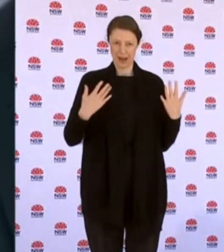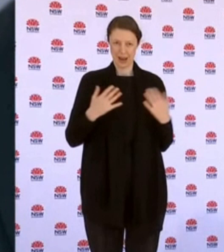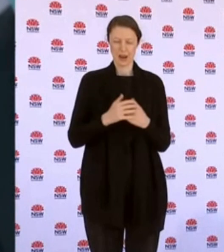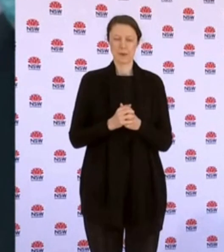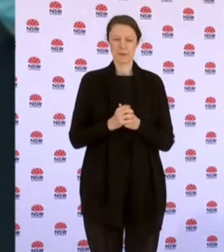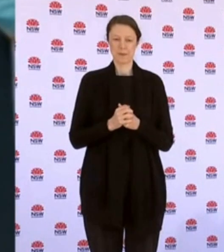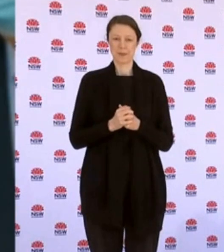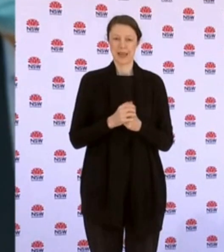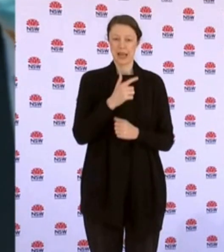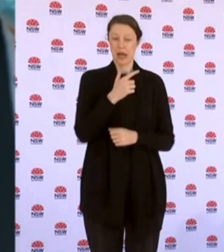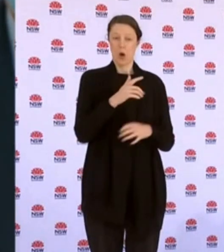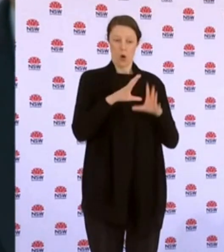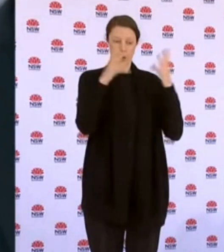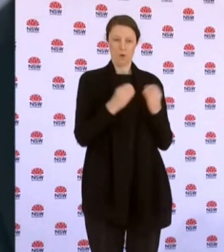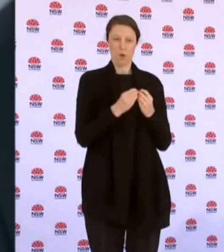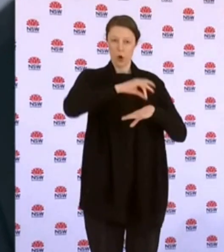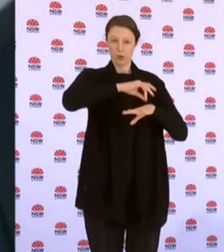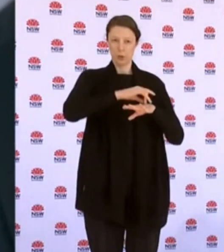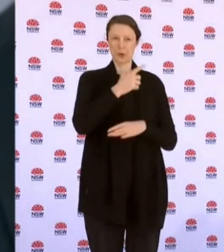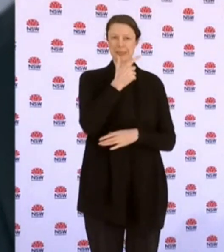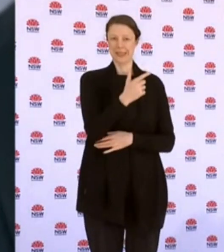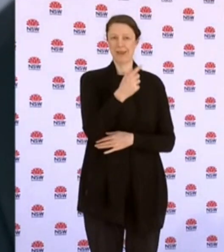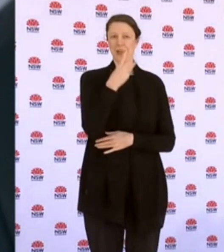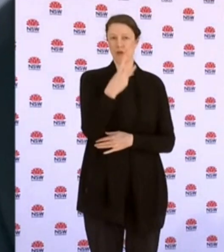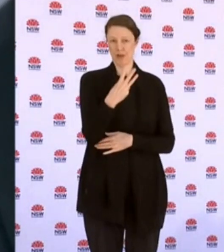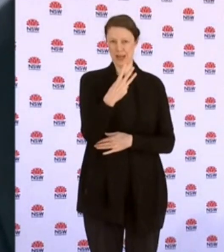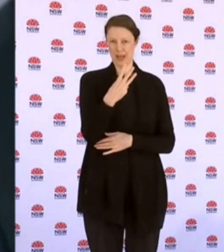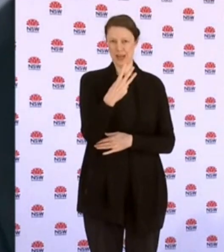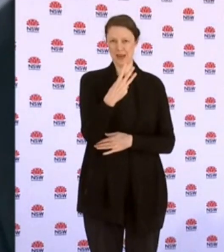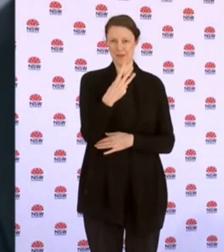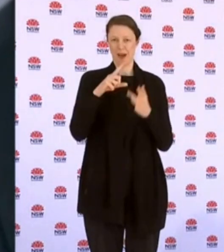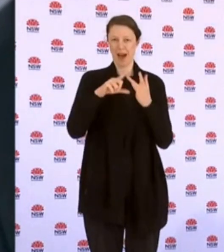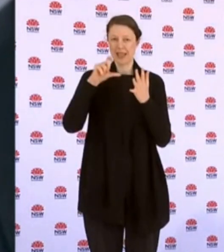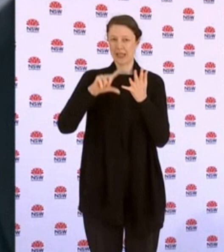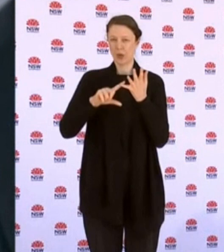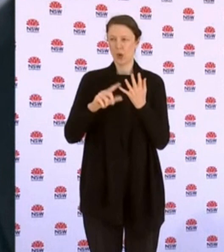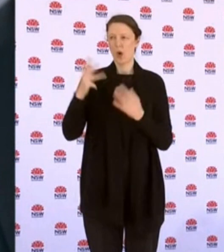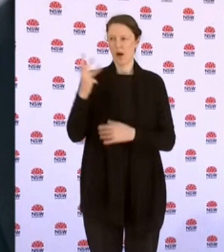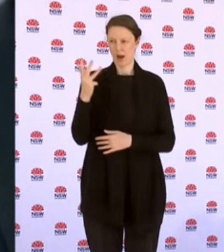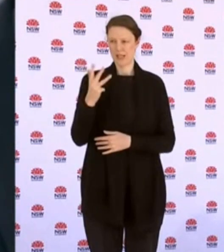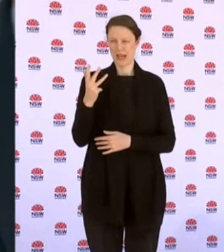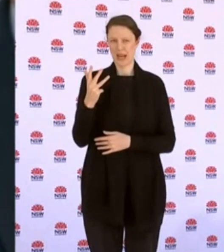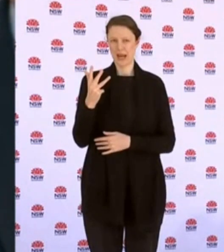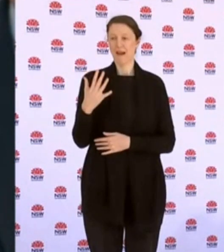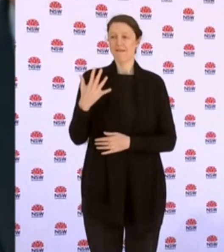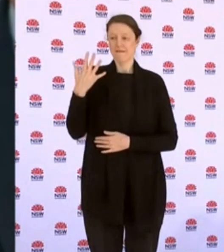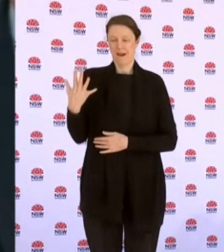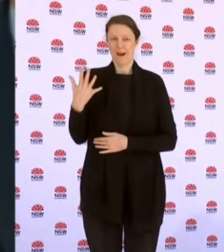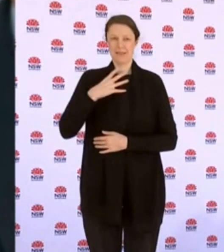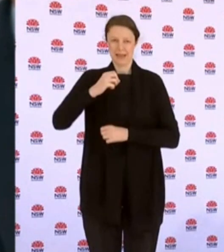have 73 people admitted to hospital, 19 people in intensive care, 5 of who are